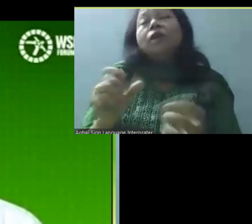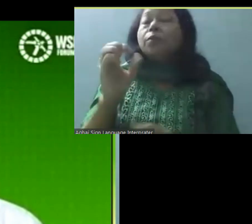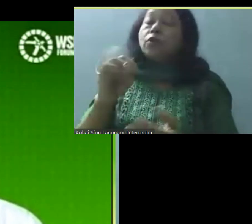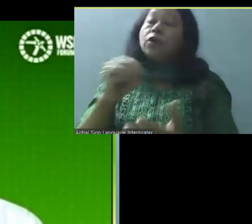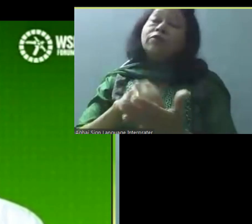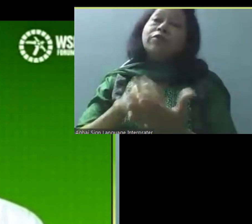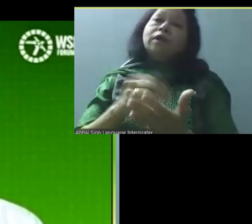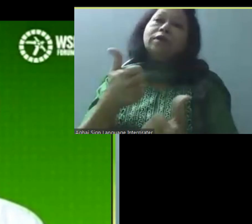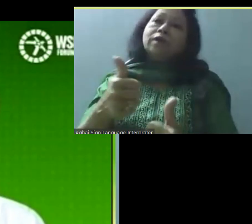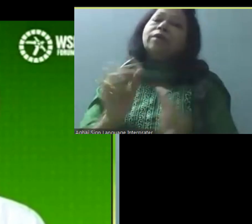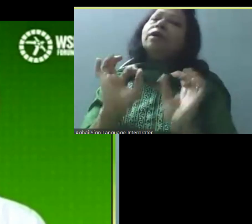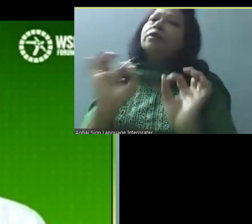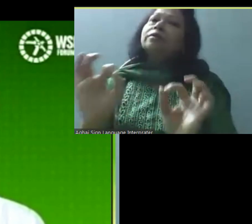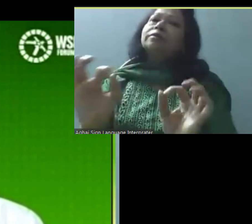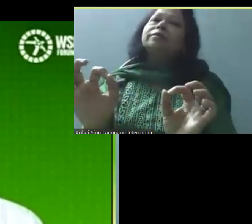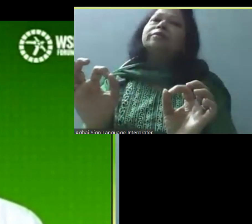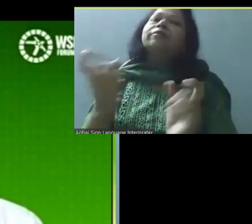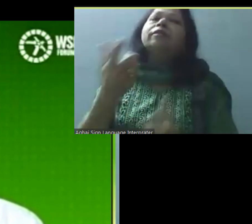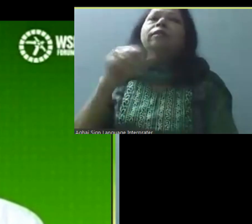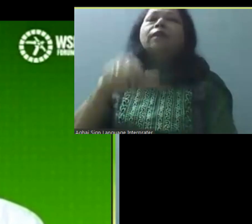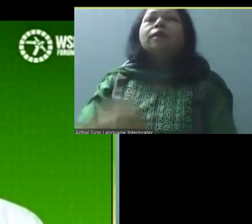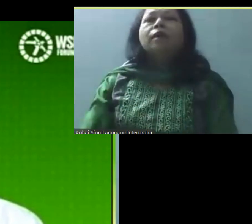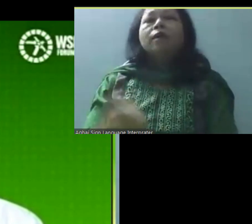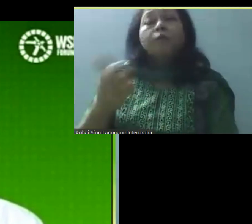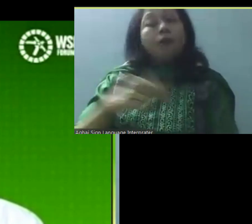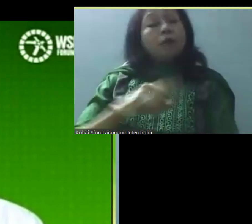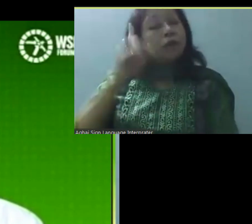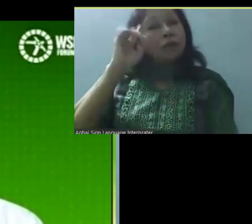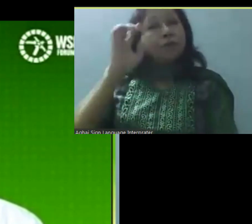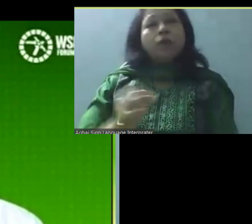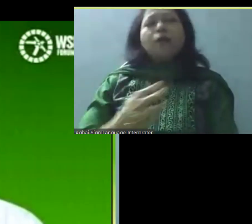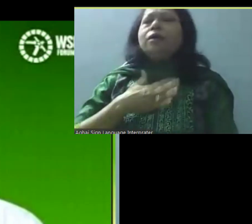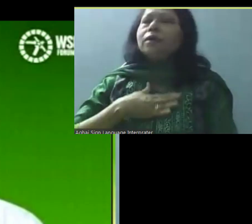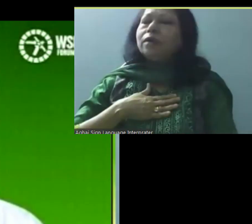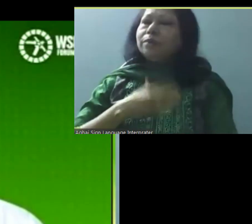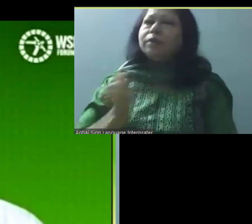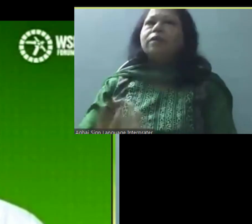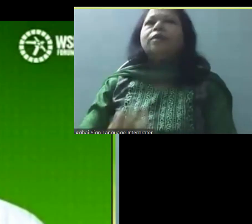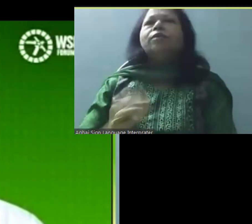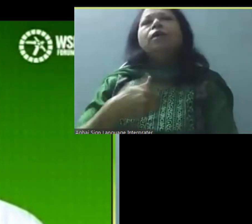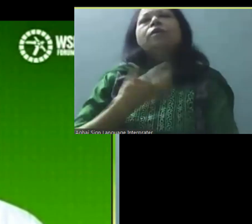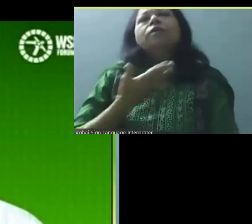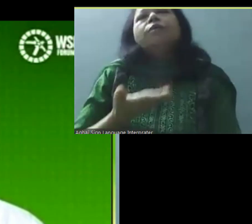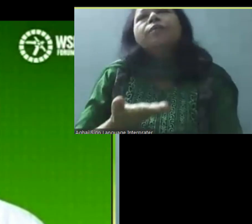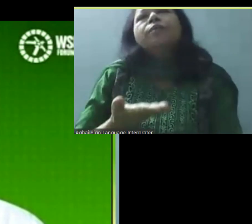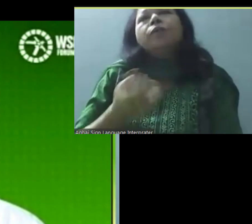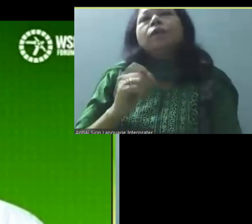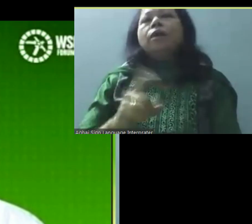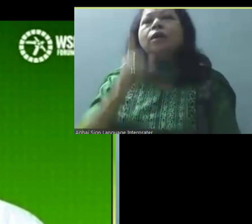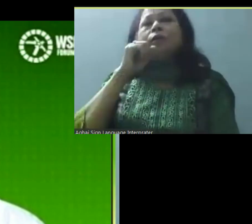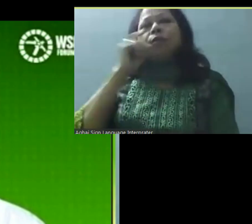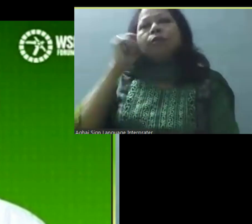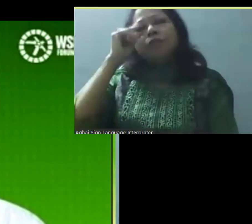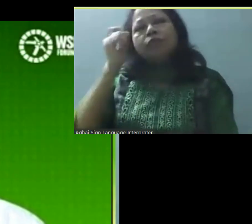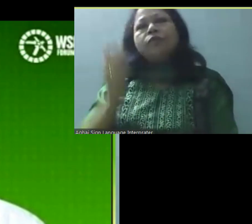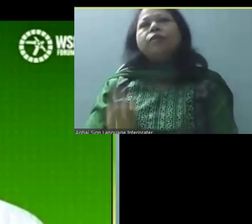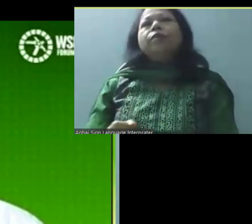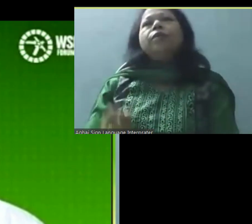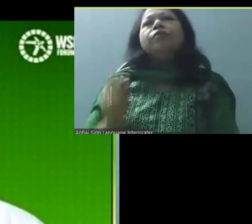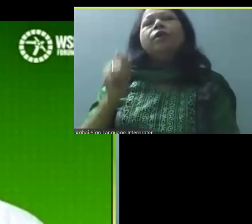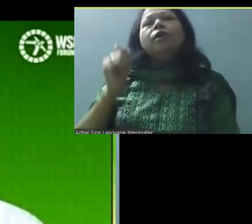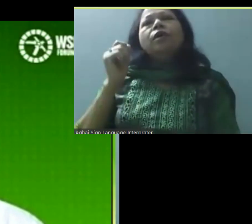and more equitably. So I am very, very humbled to be in the presence of people who do